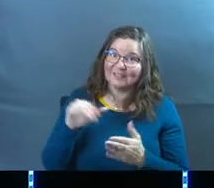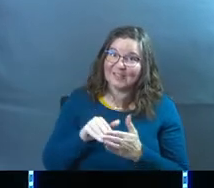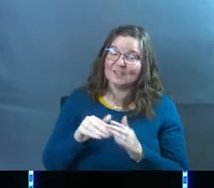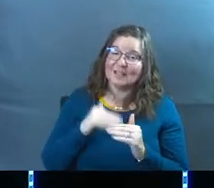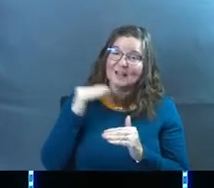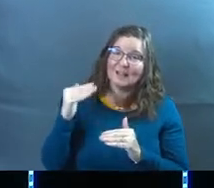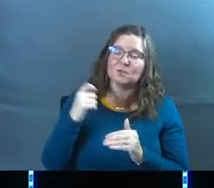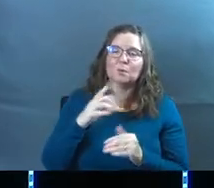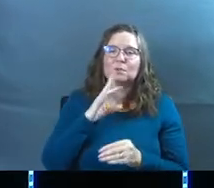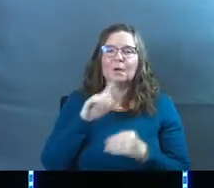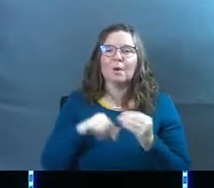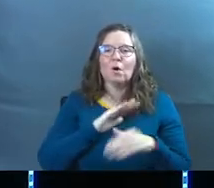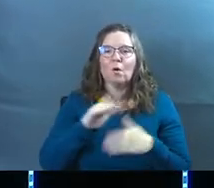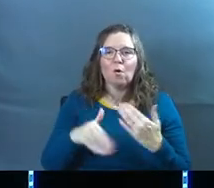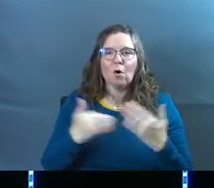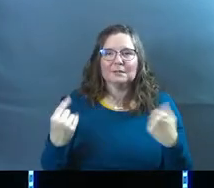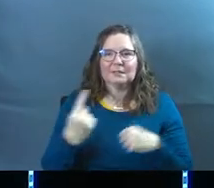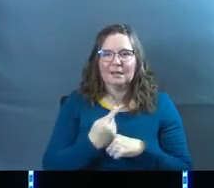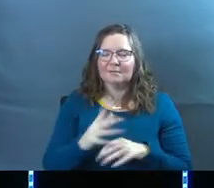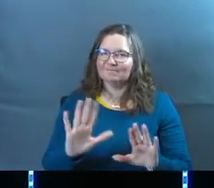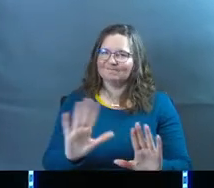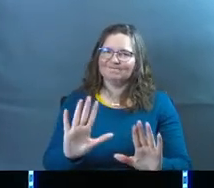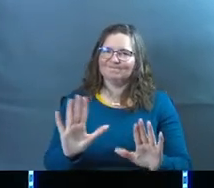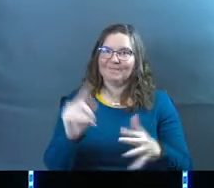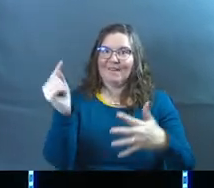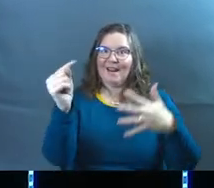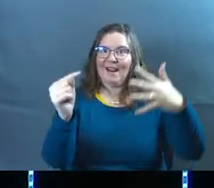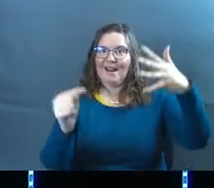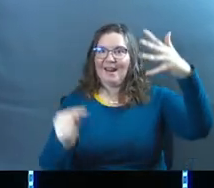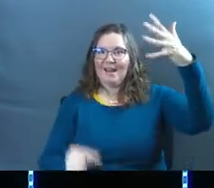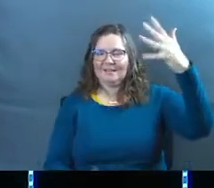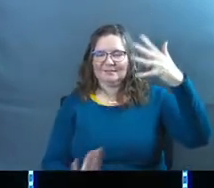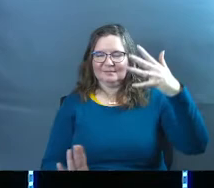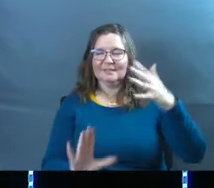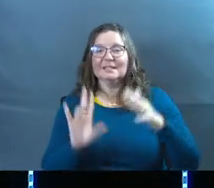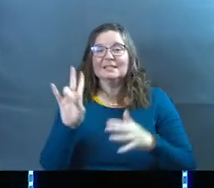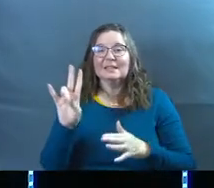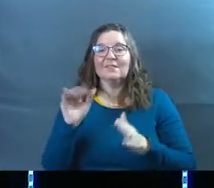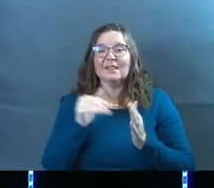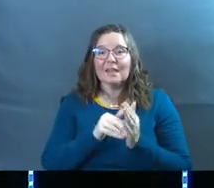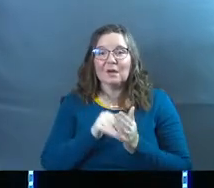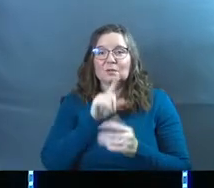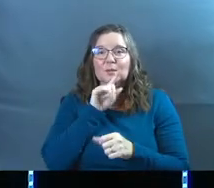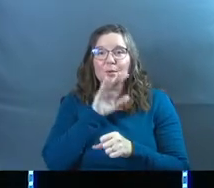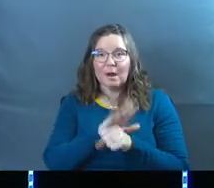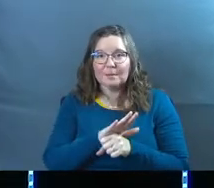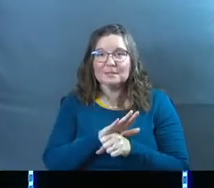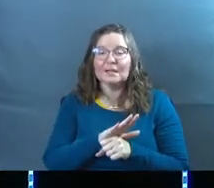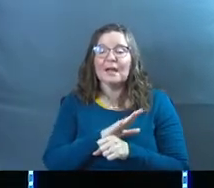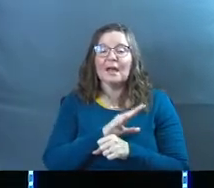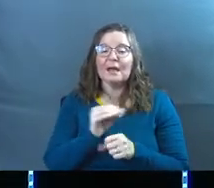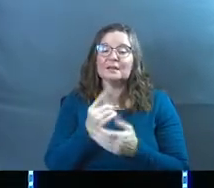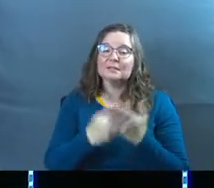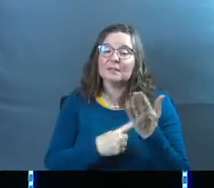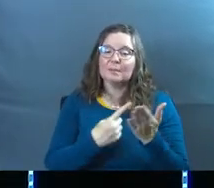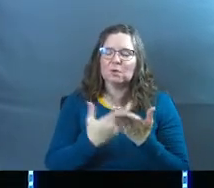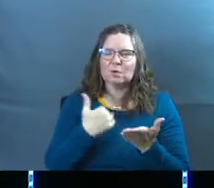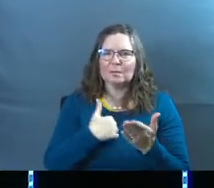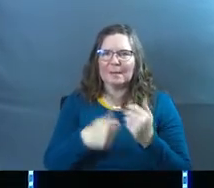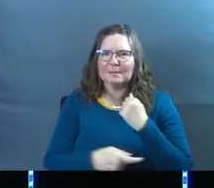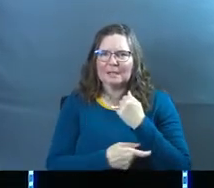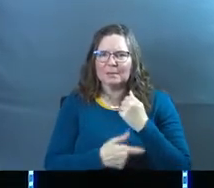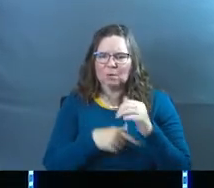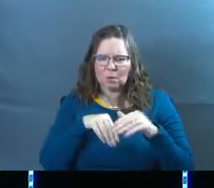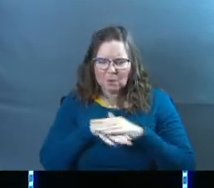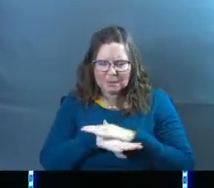a lot. So we're going to talk about all of them today. No, we're not. We're not going to talk about all of them today. 7,000 promises, and sometimes you might be tempted